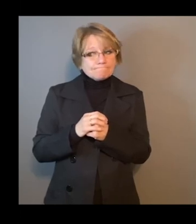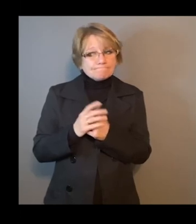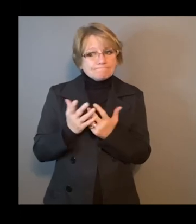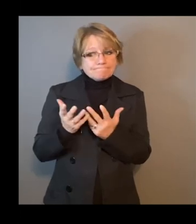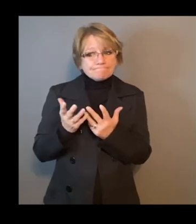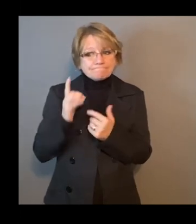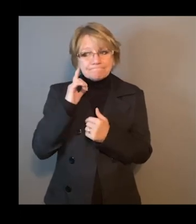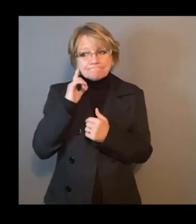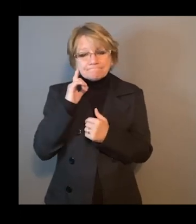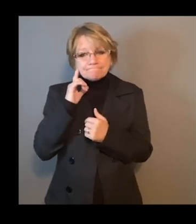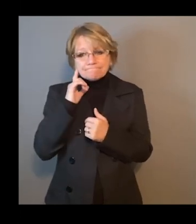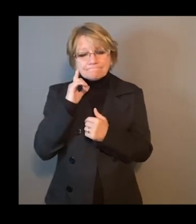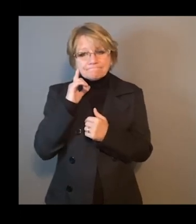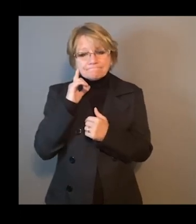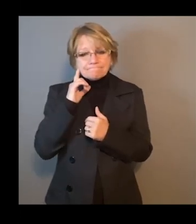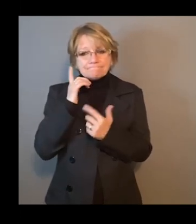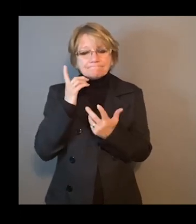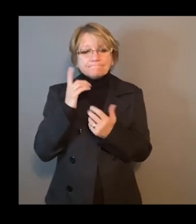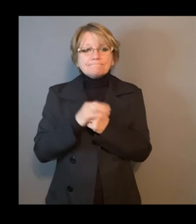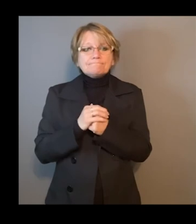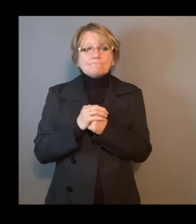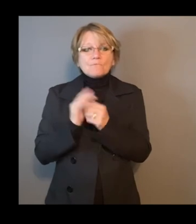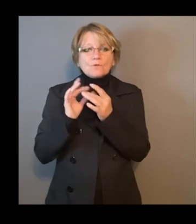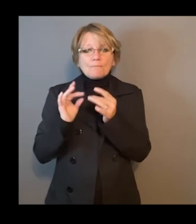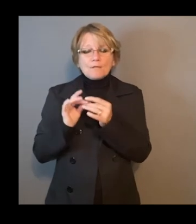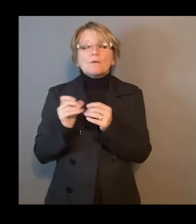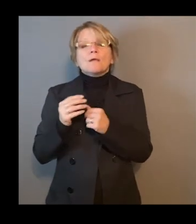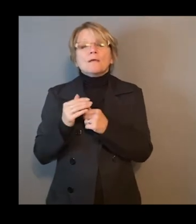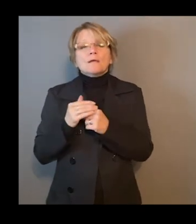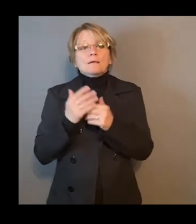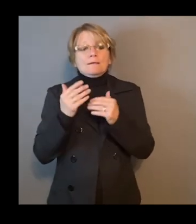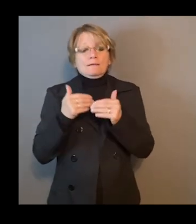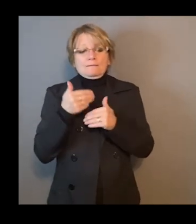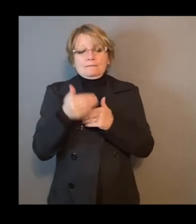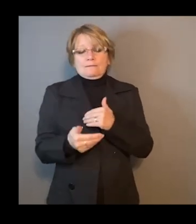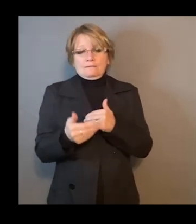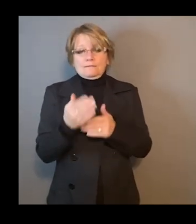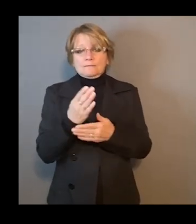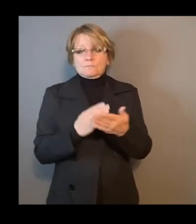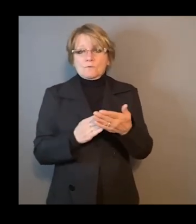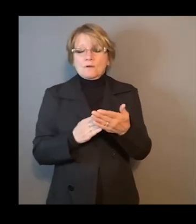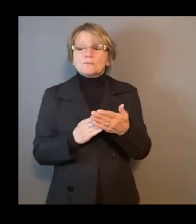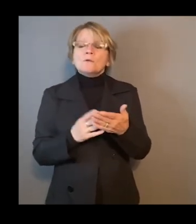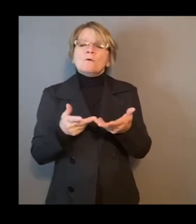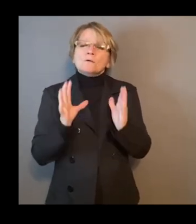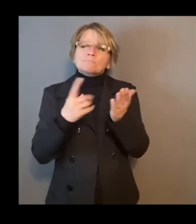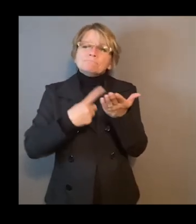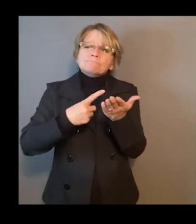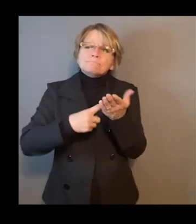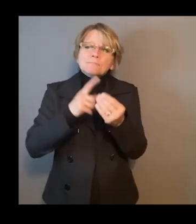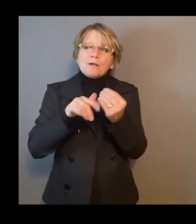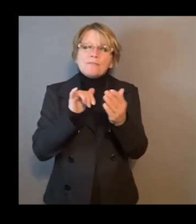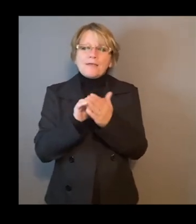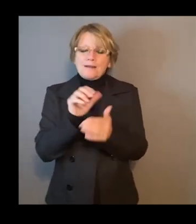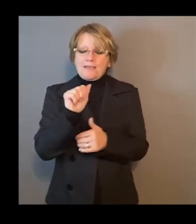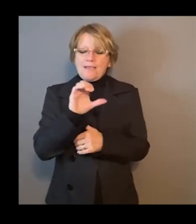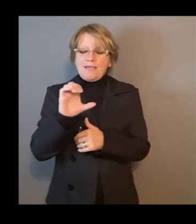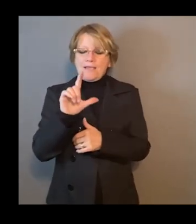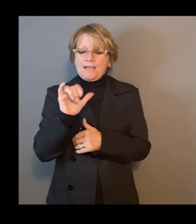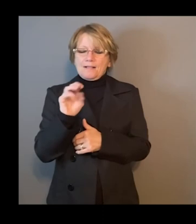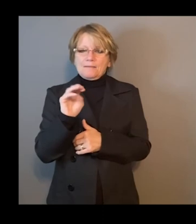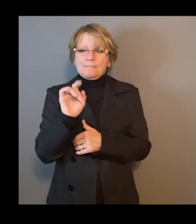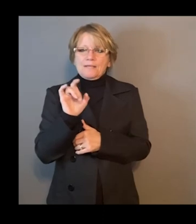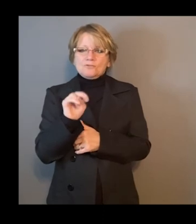Going once, going twice. All right, I'm going to go to the next part here. So let's talk about that